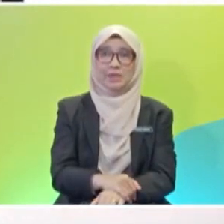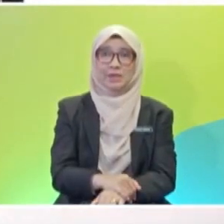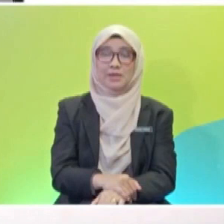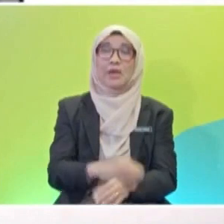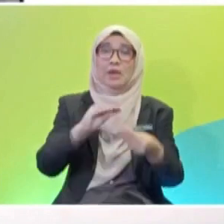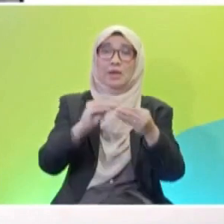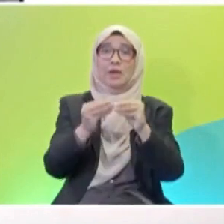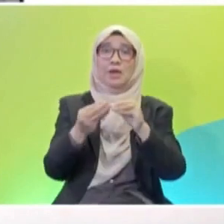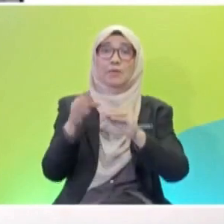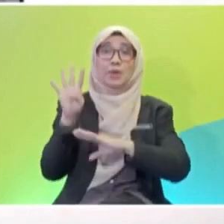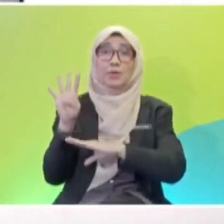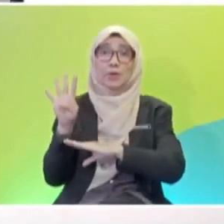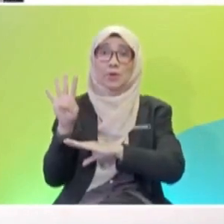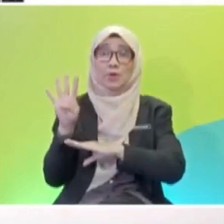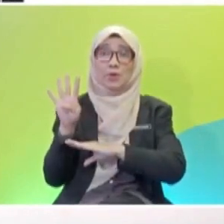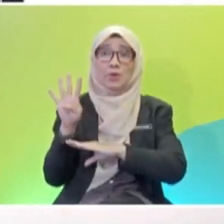Shrindit, number four.